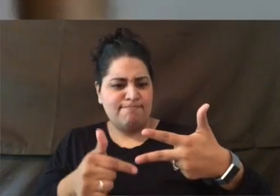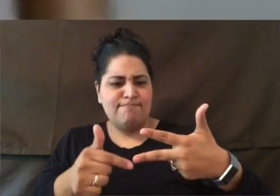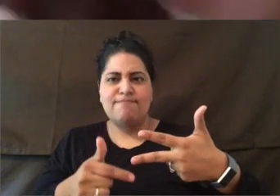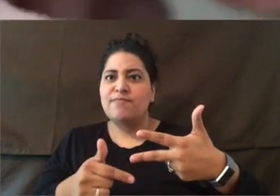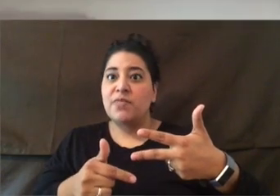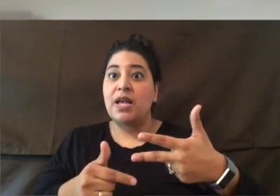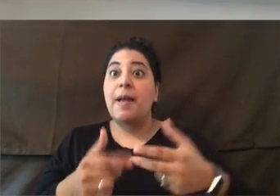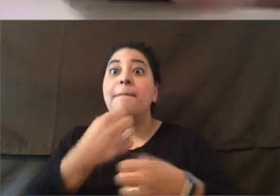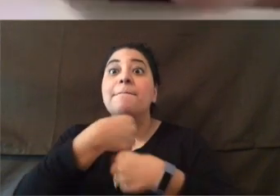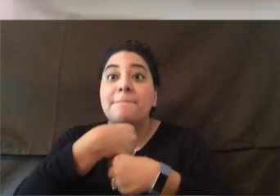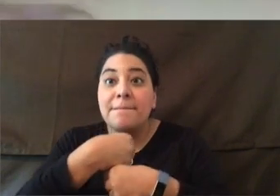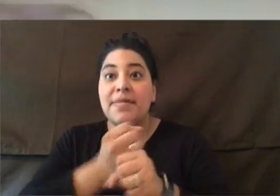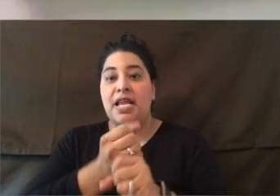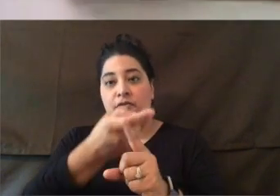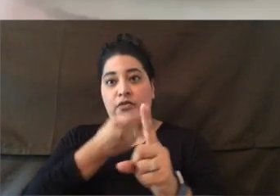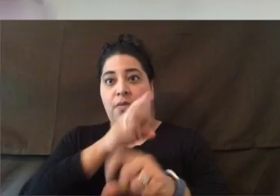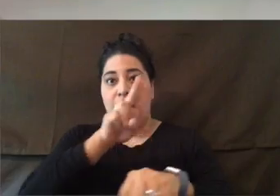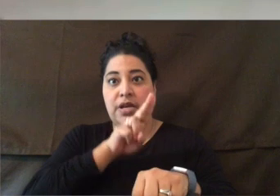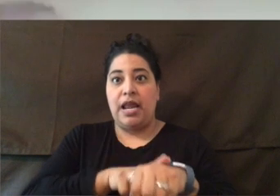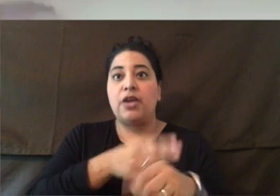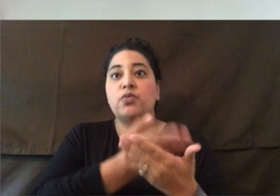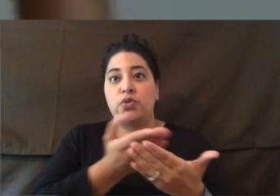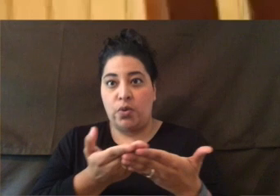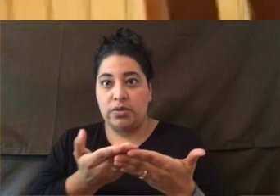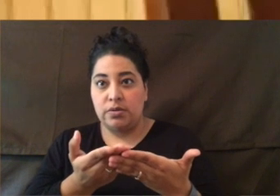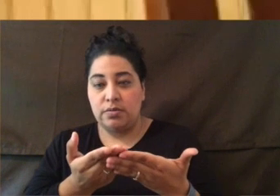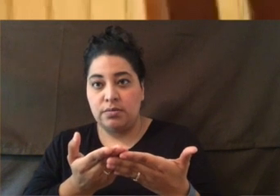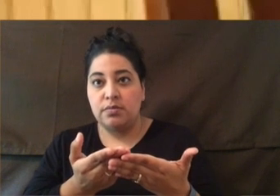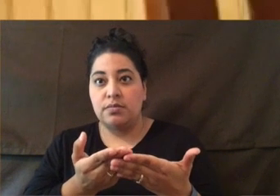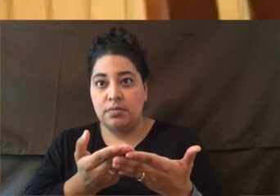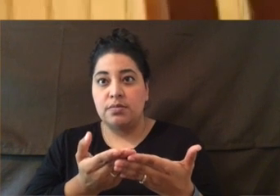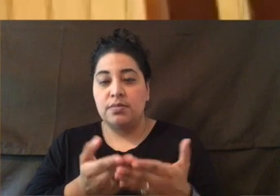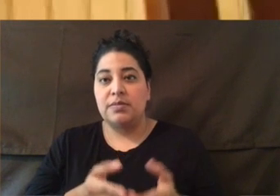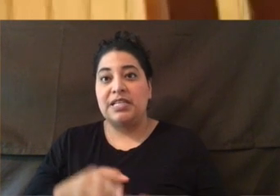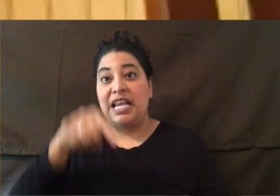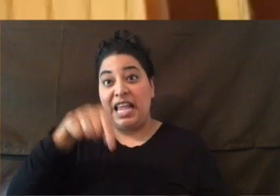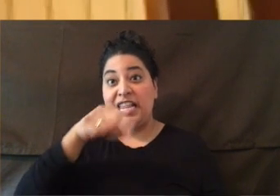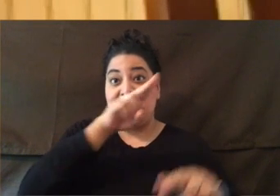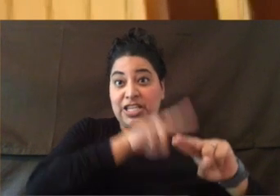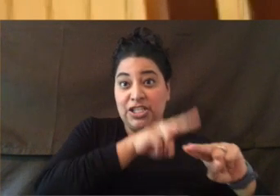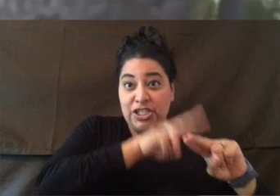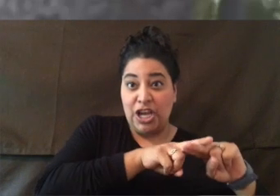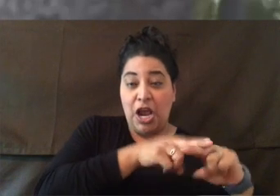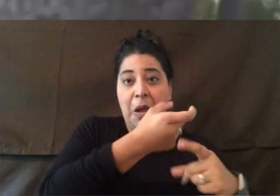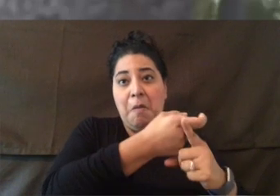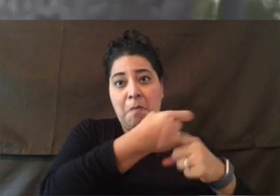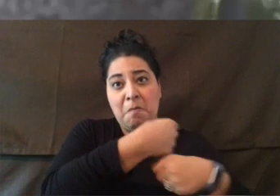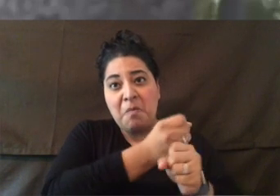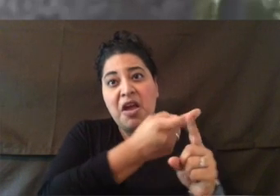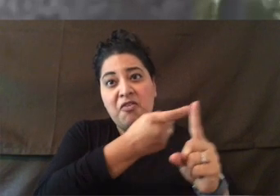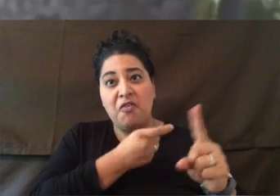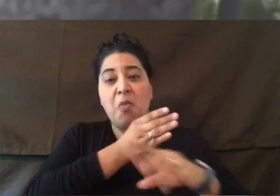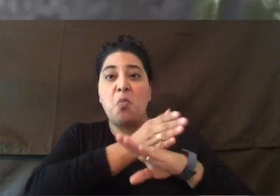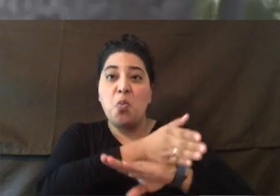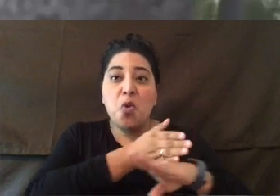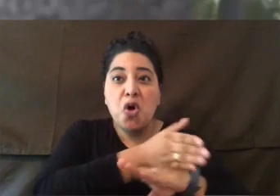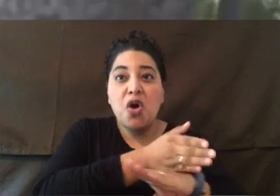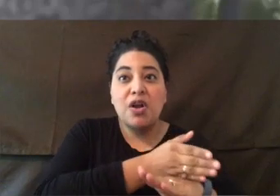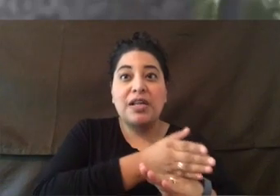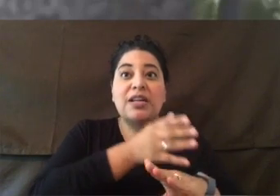things are made from natural resources. This chair is made from the wood of